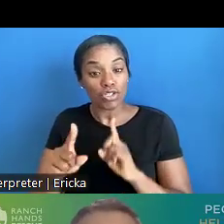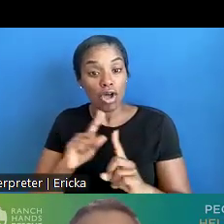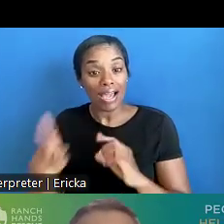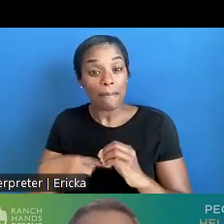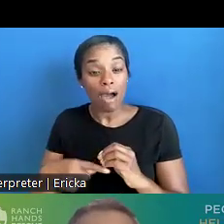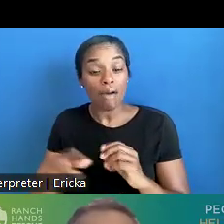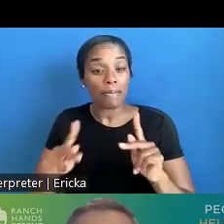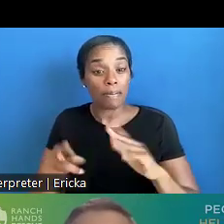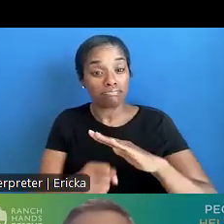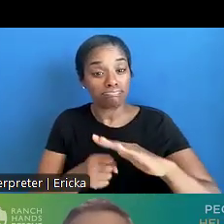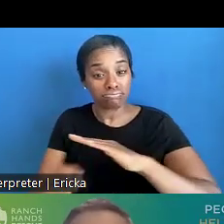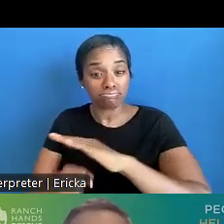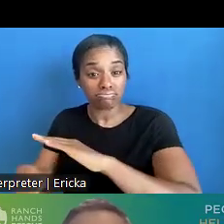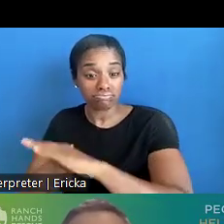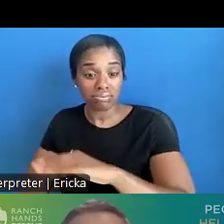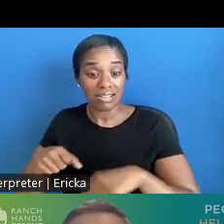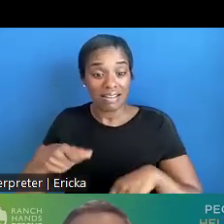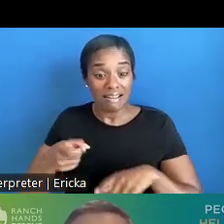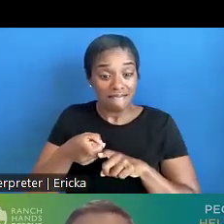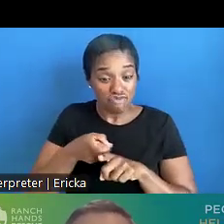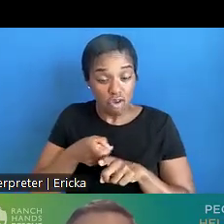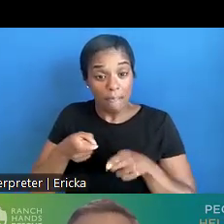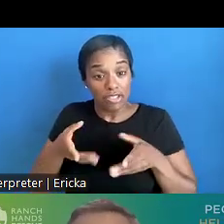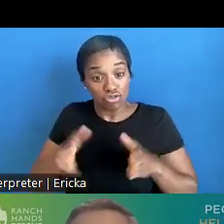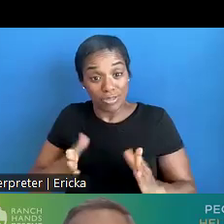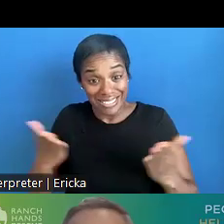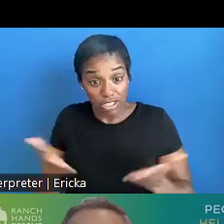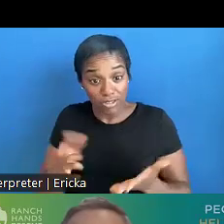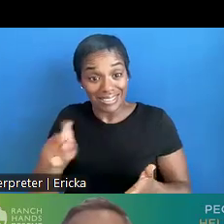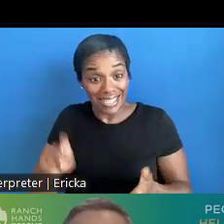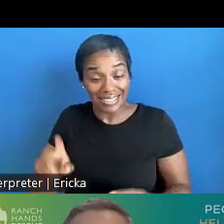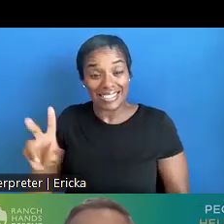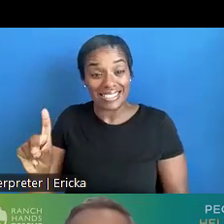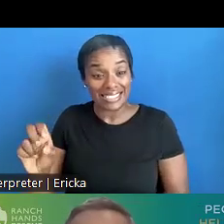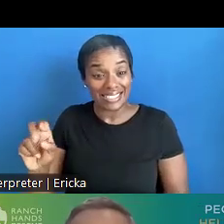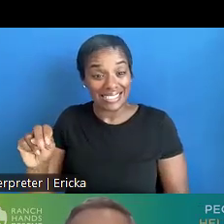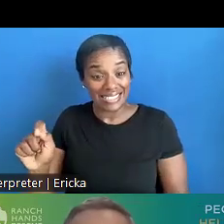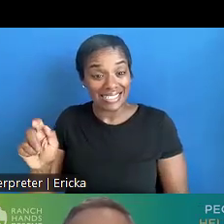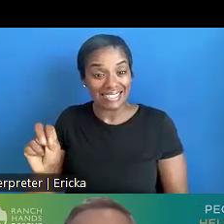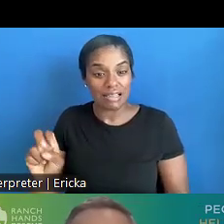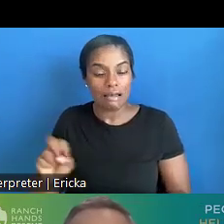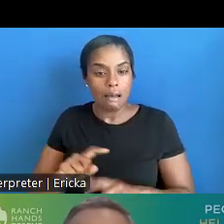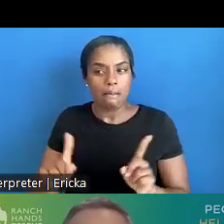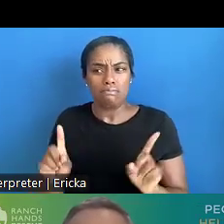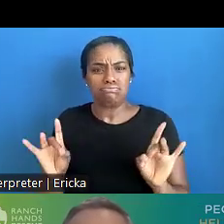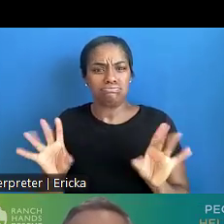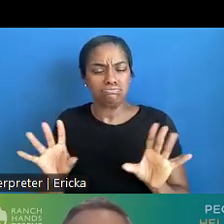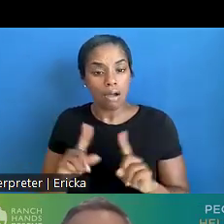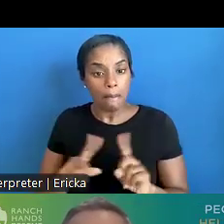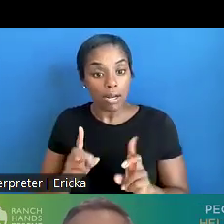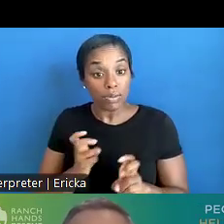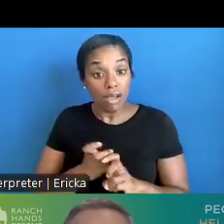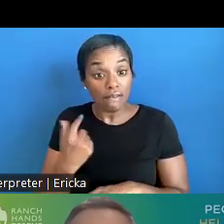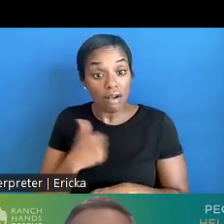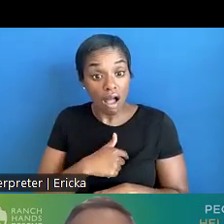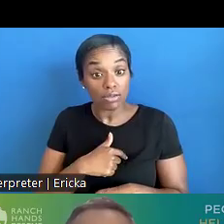streets of Denton here in Texas. And that's horrific, but it made it hard for us in law enforcement to do the interviews that